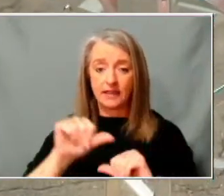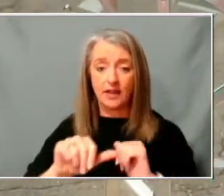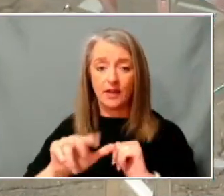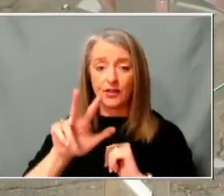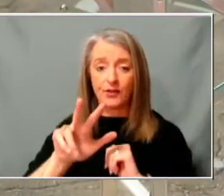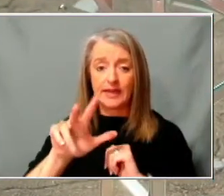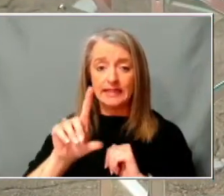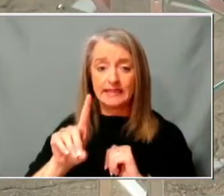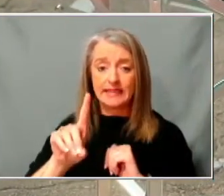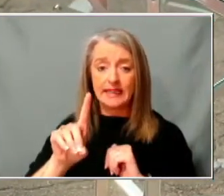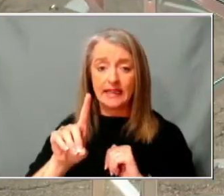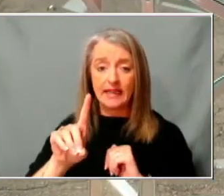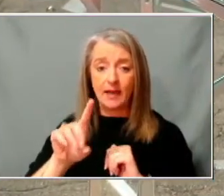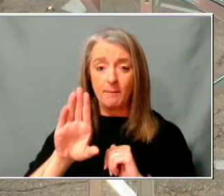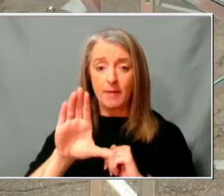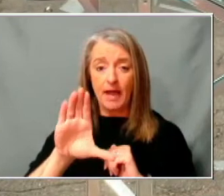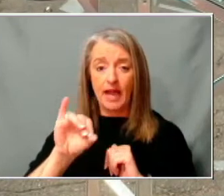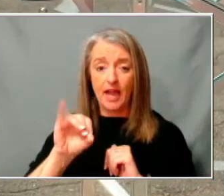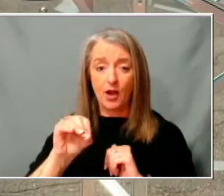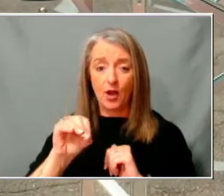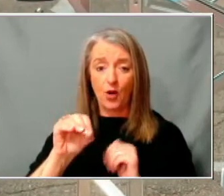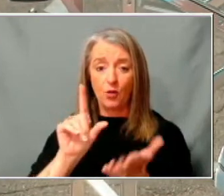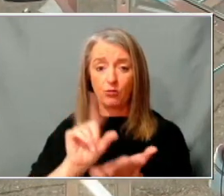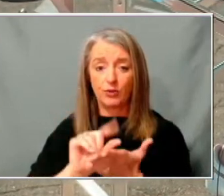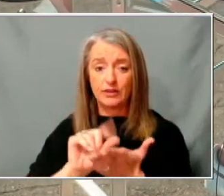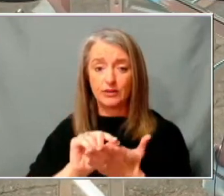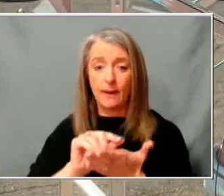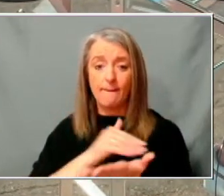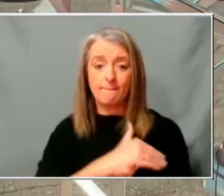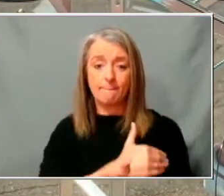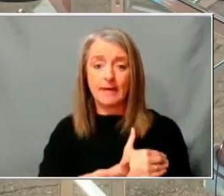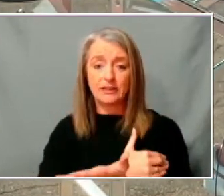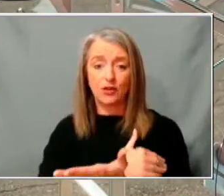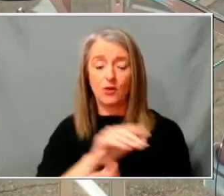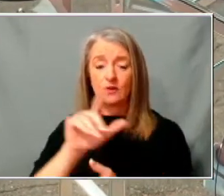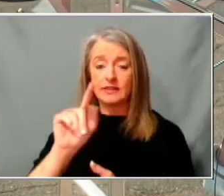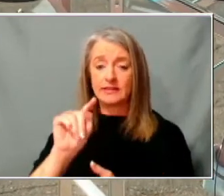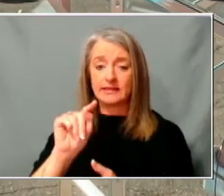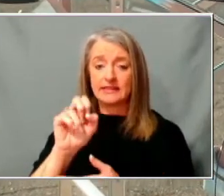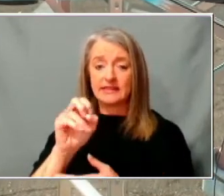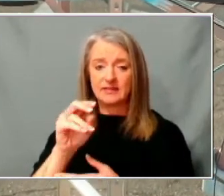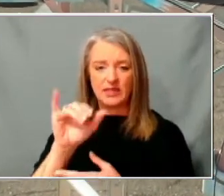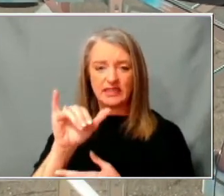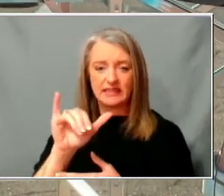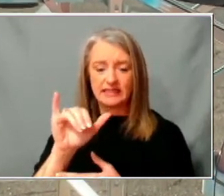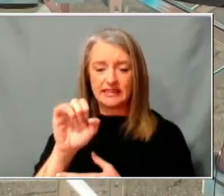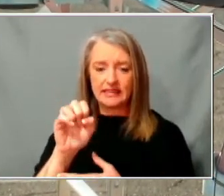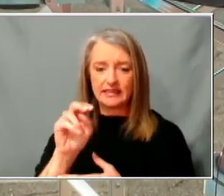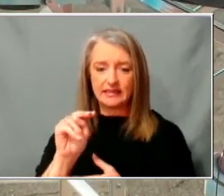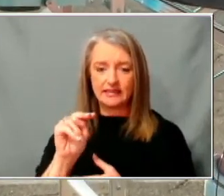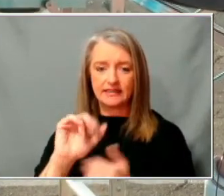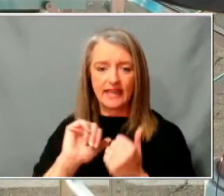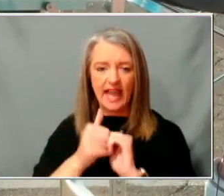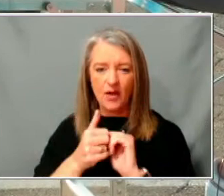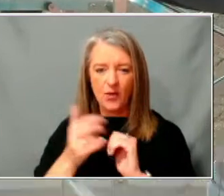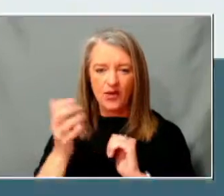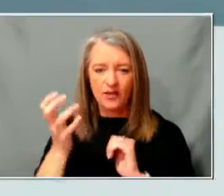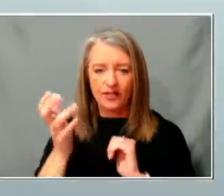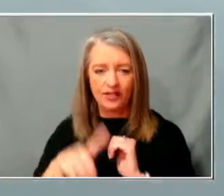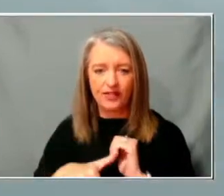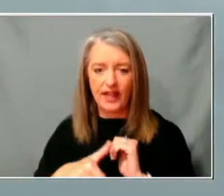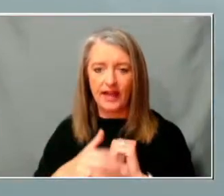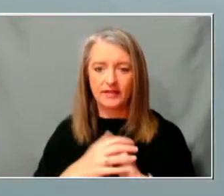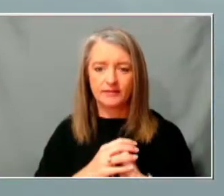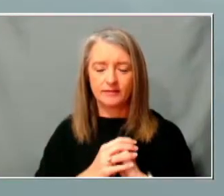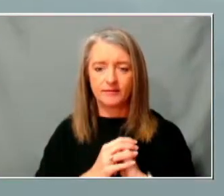bioprinting of live human muscle tendon tissues. What is 3D bioprinting? How is it helping patients? Because this kind of sounds futuristic and